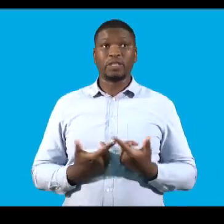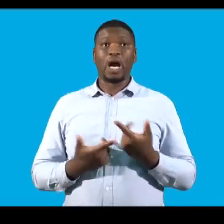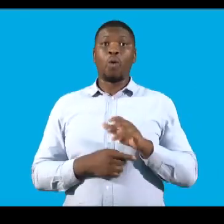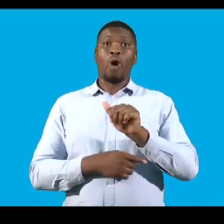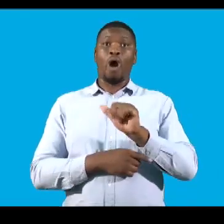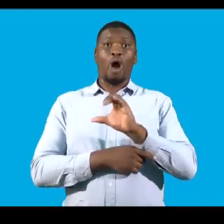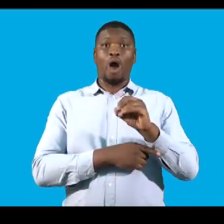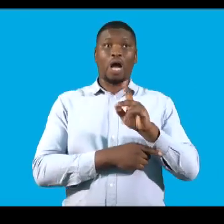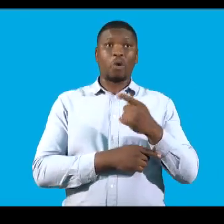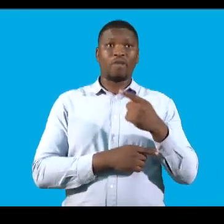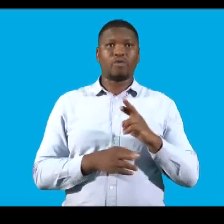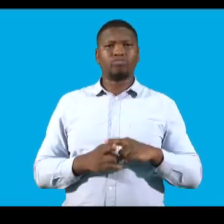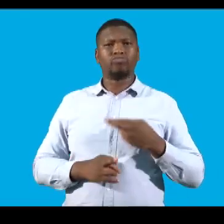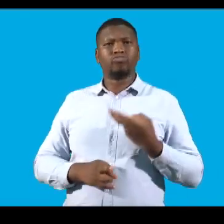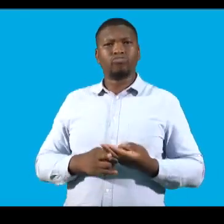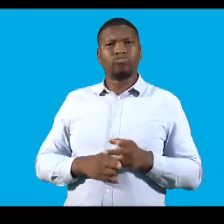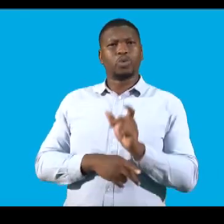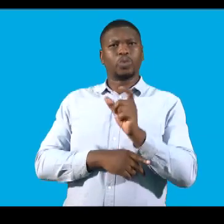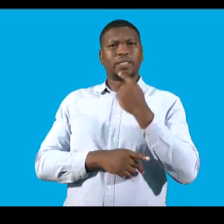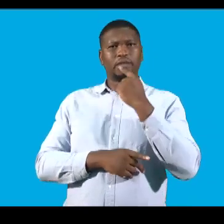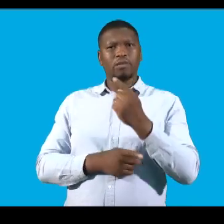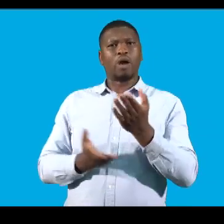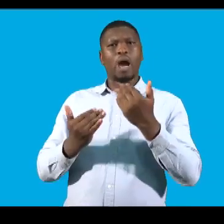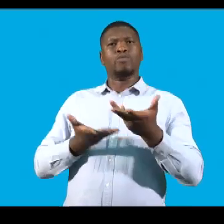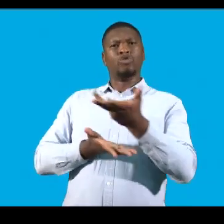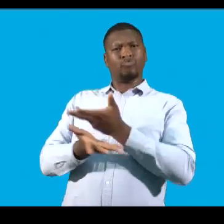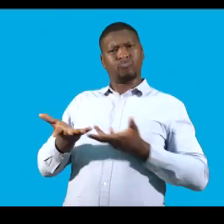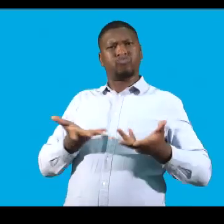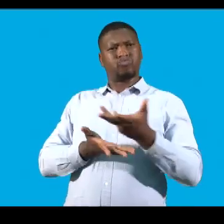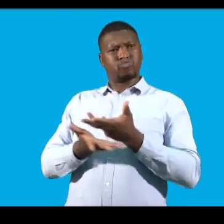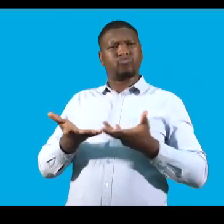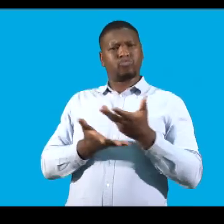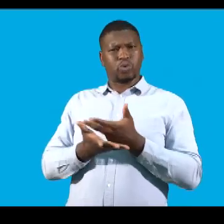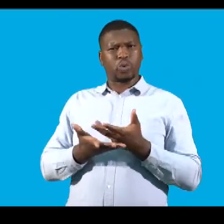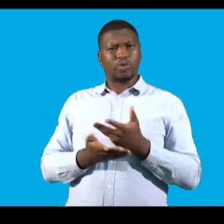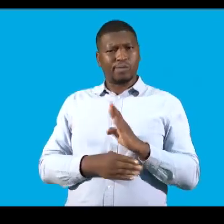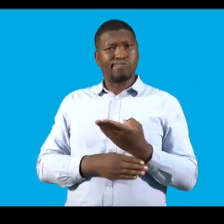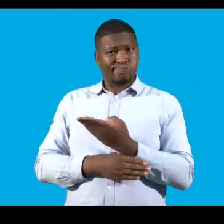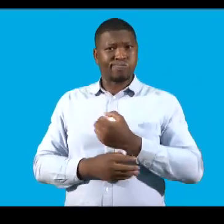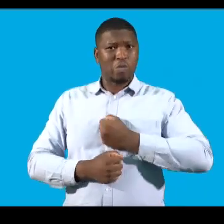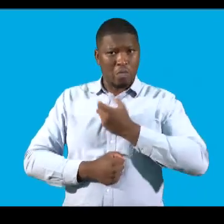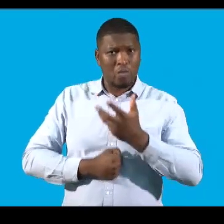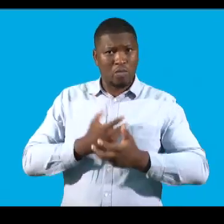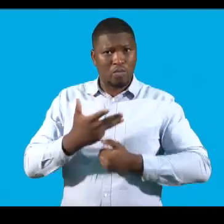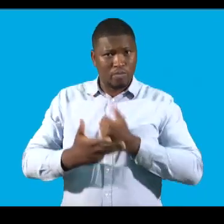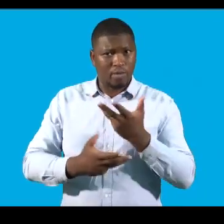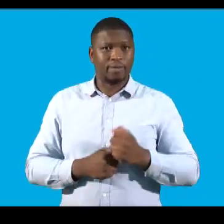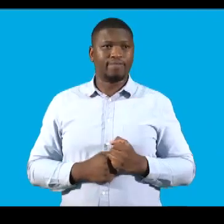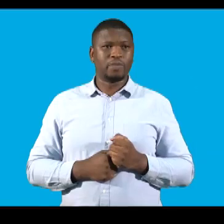Account for the repetition of the phrase, let's talk, throughout the poem.